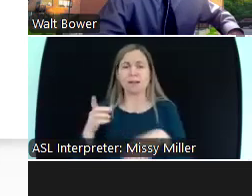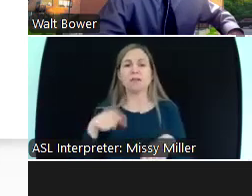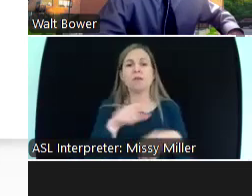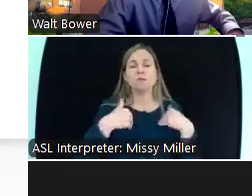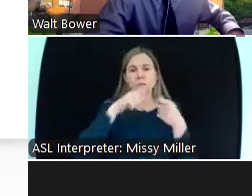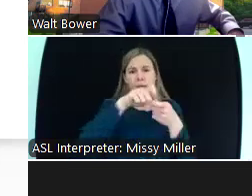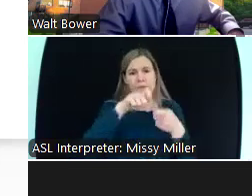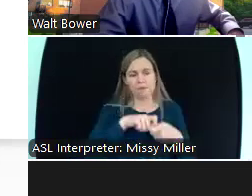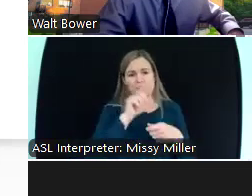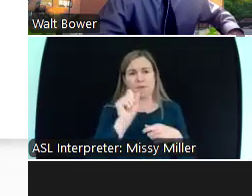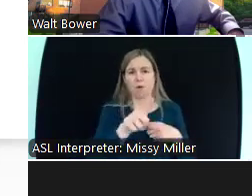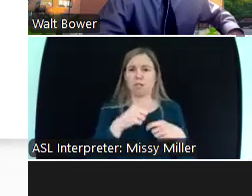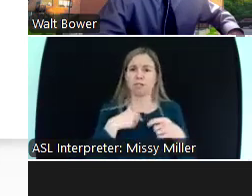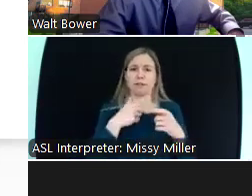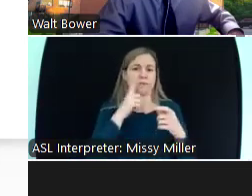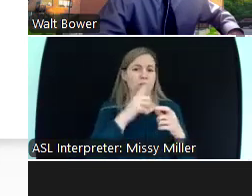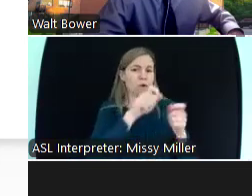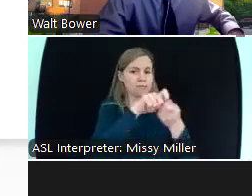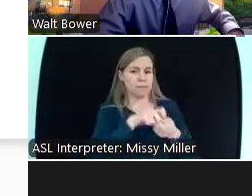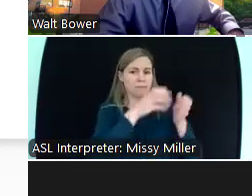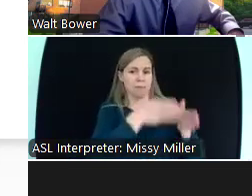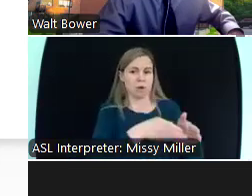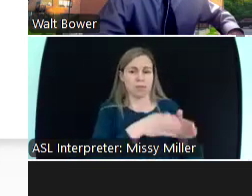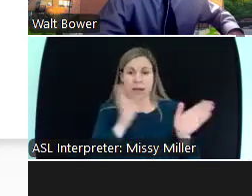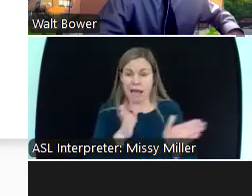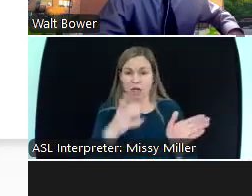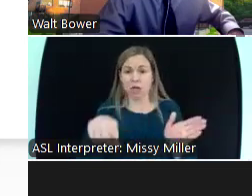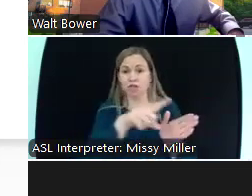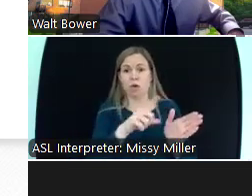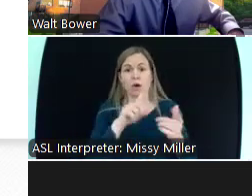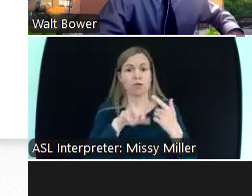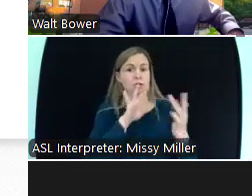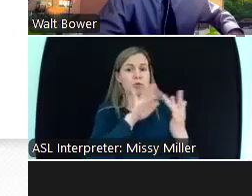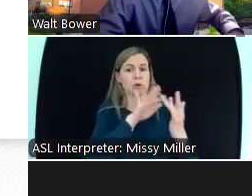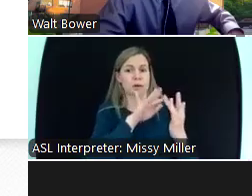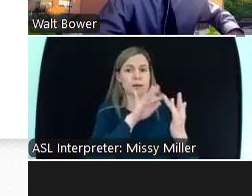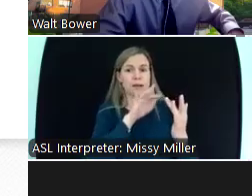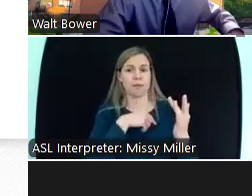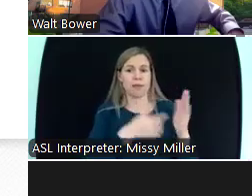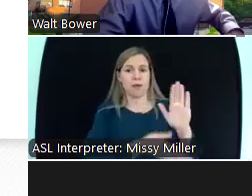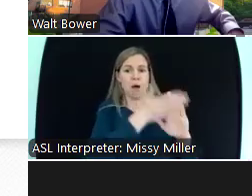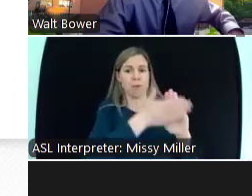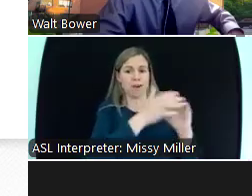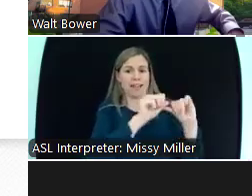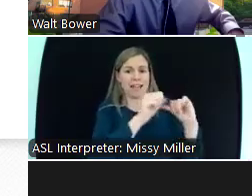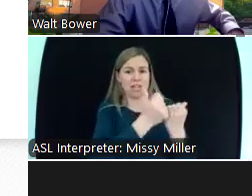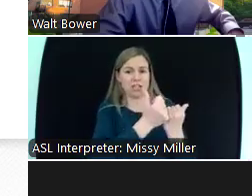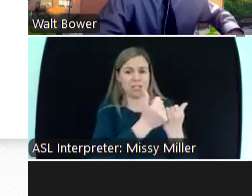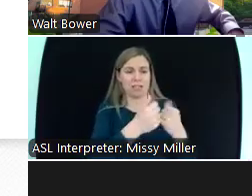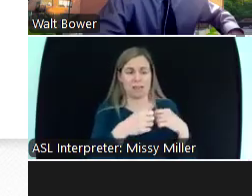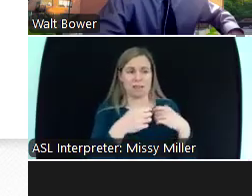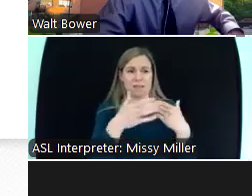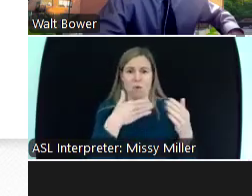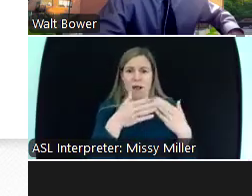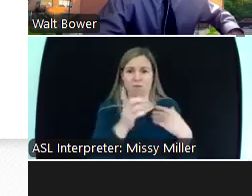on a specific individual, I would encourage you to reach out to the operating agency of whichever